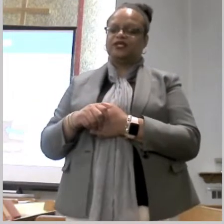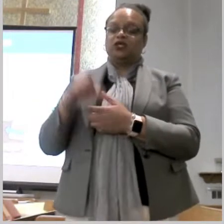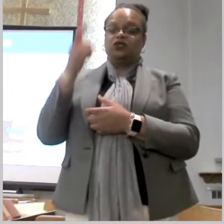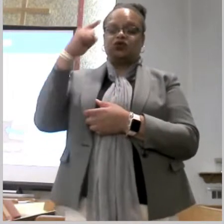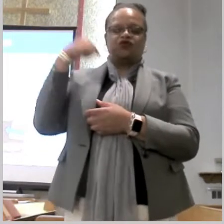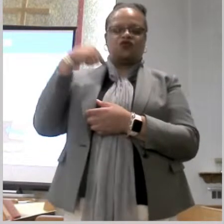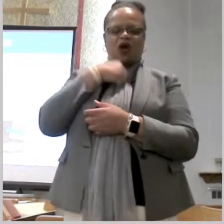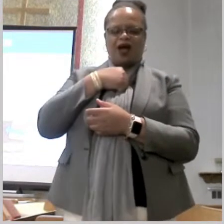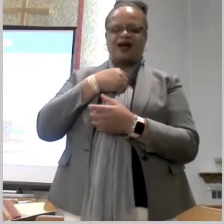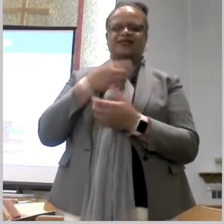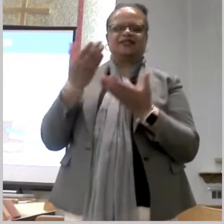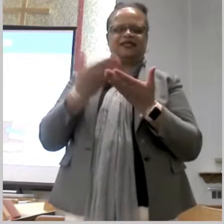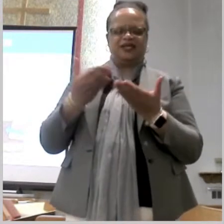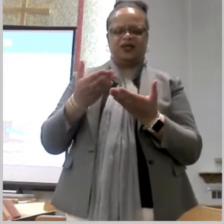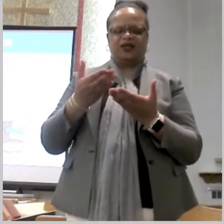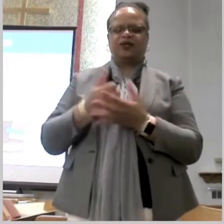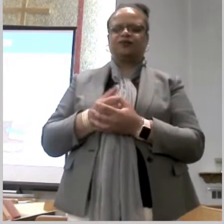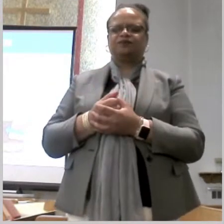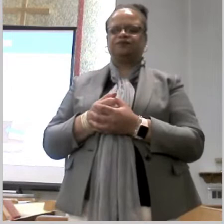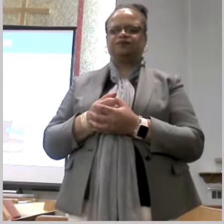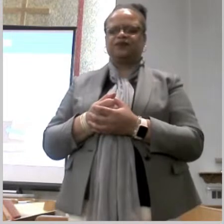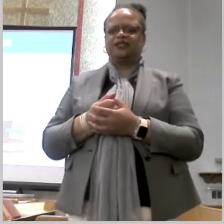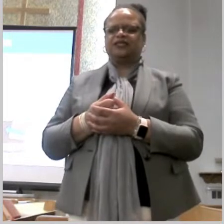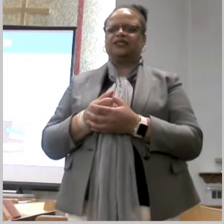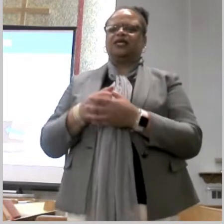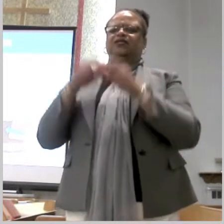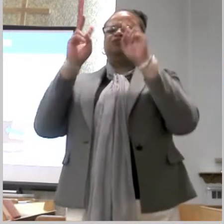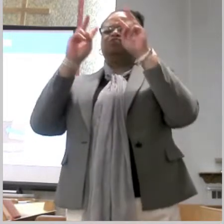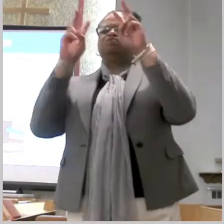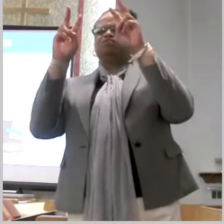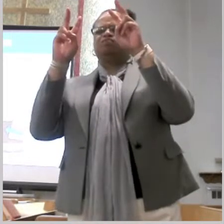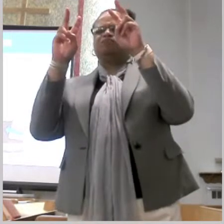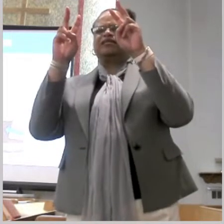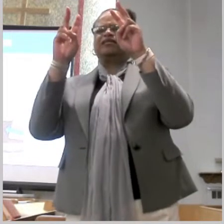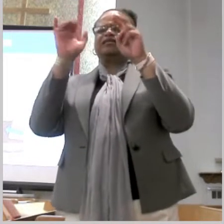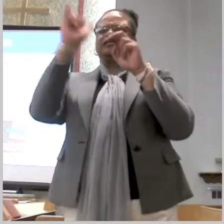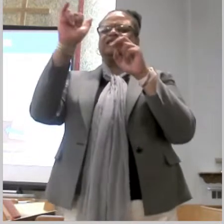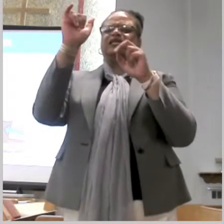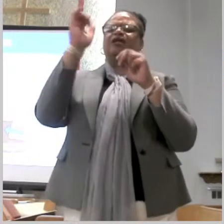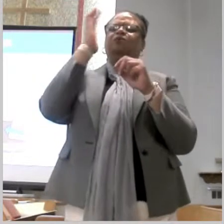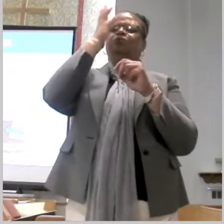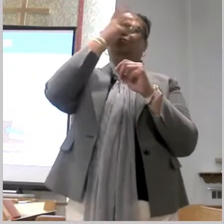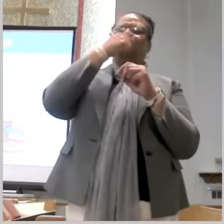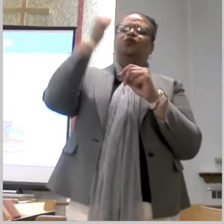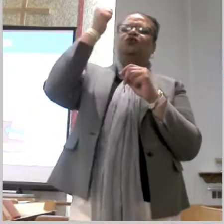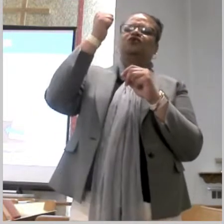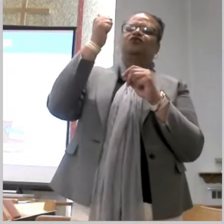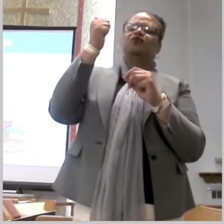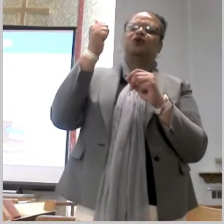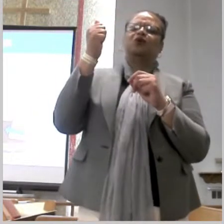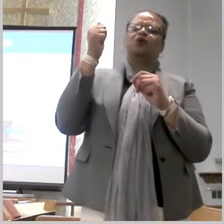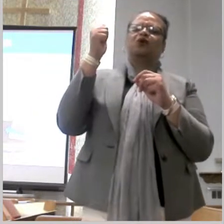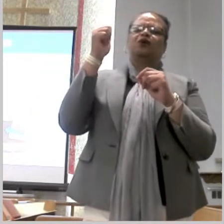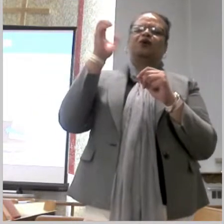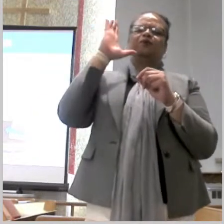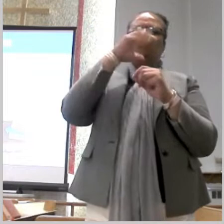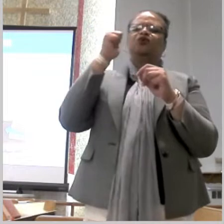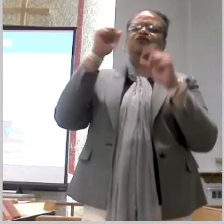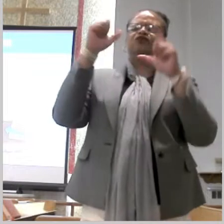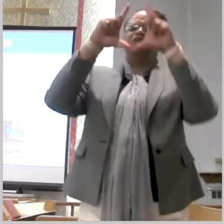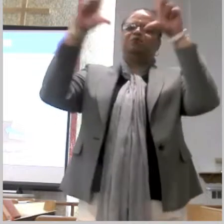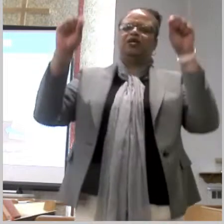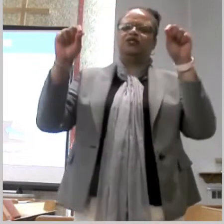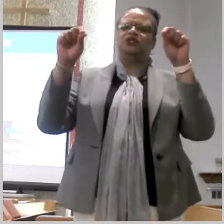who are in Christ, that is that portrait of what took place is the most beautiful picture of all. It is the sweetest, the